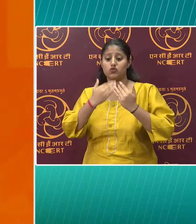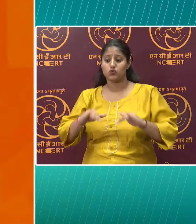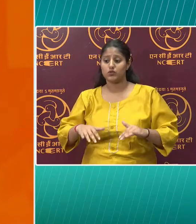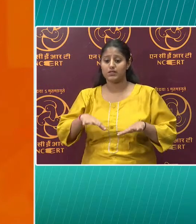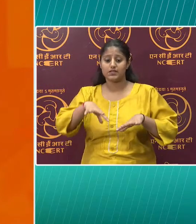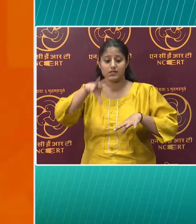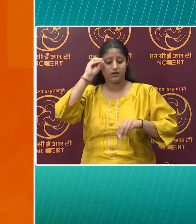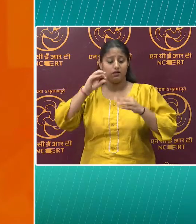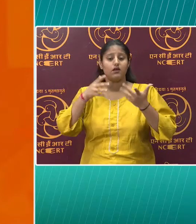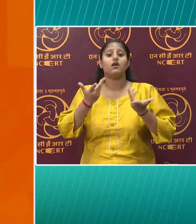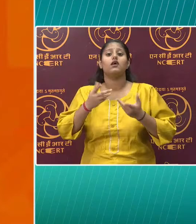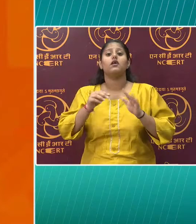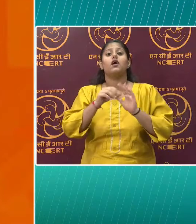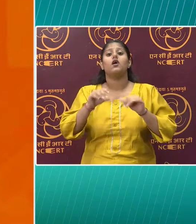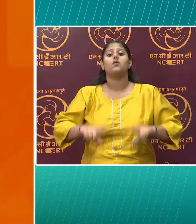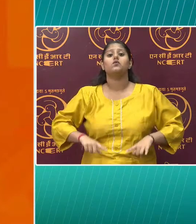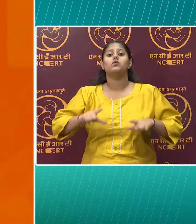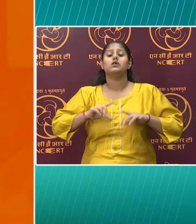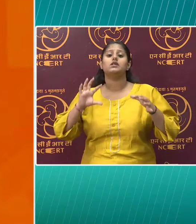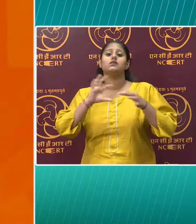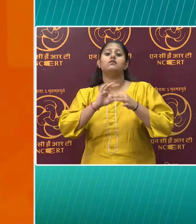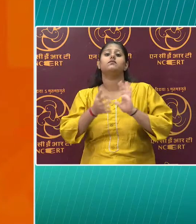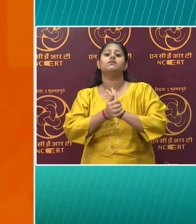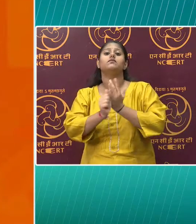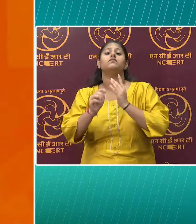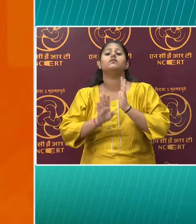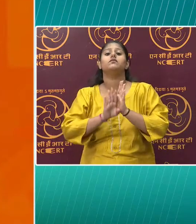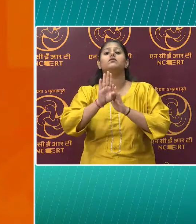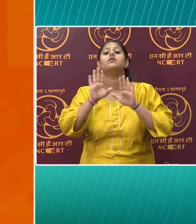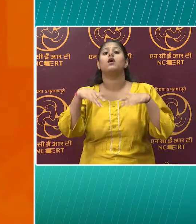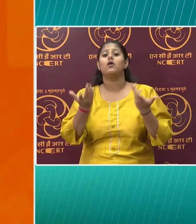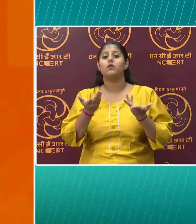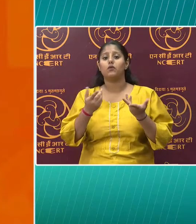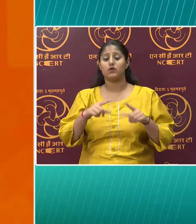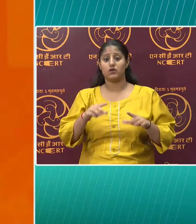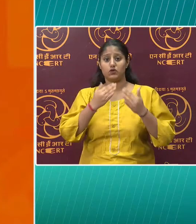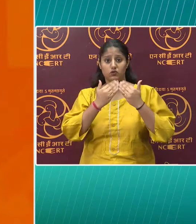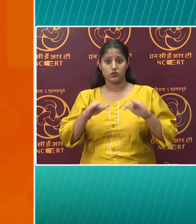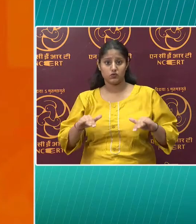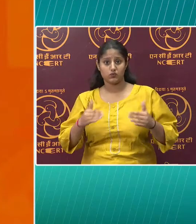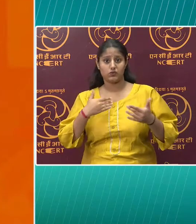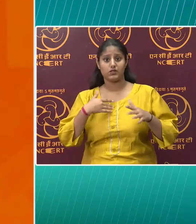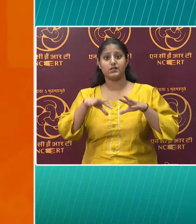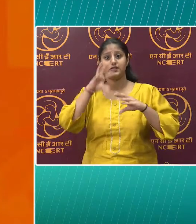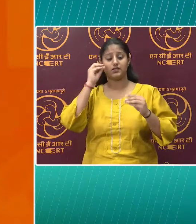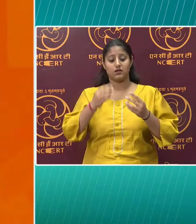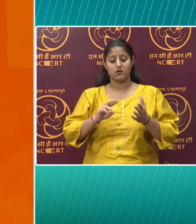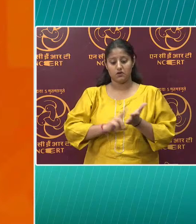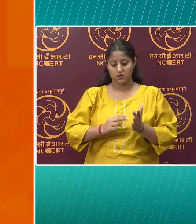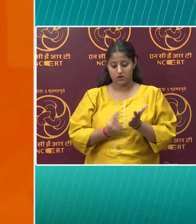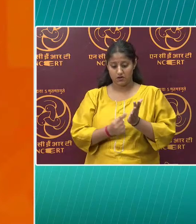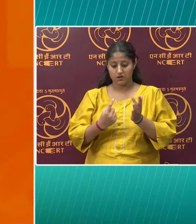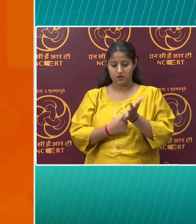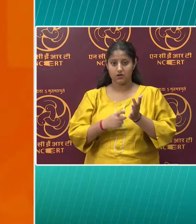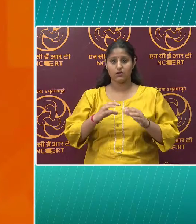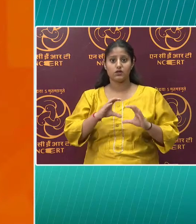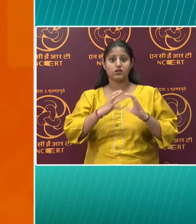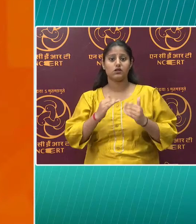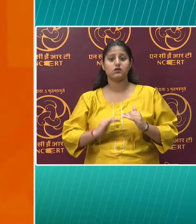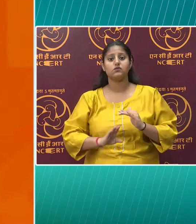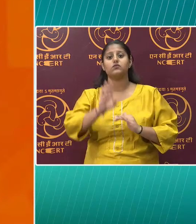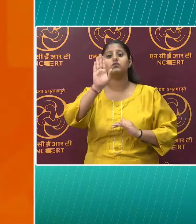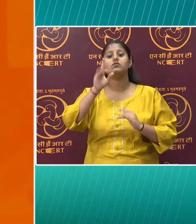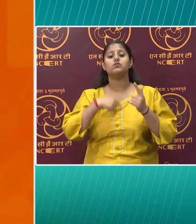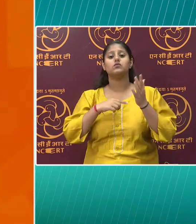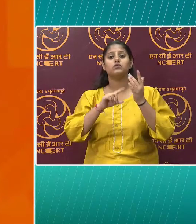do vermicomposting, and they can do it. My students have learned how to set up a nursery, and they can do this.